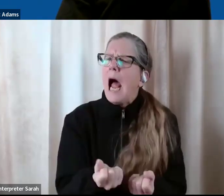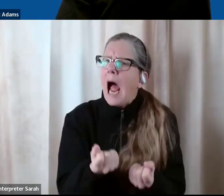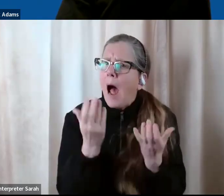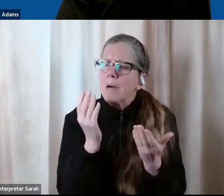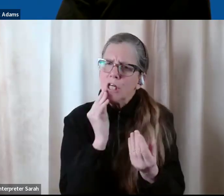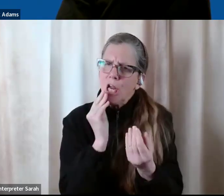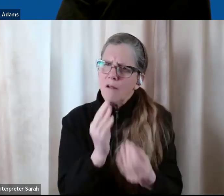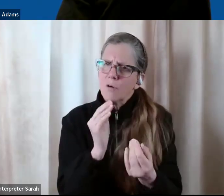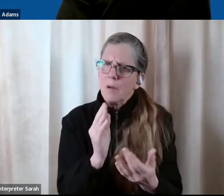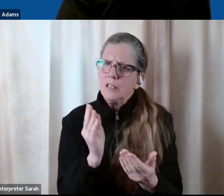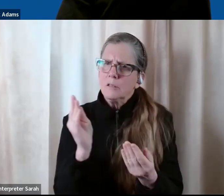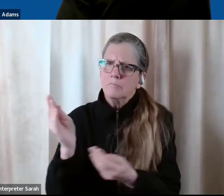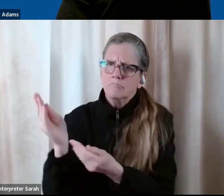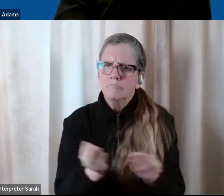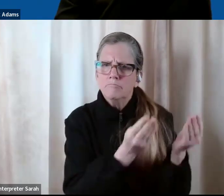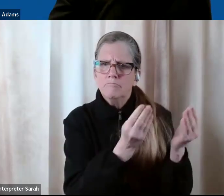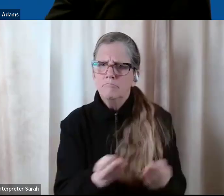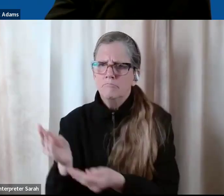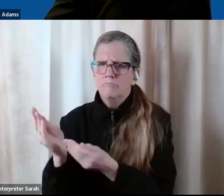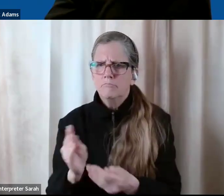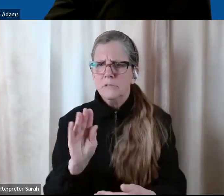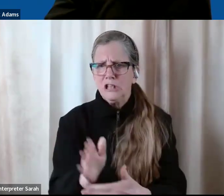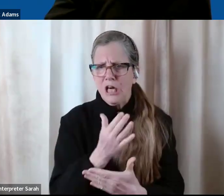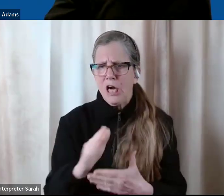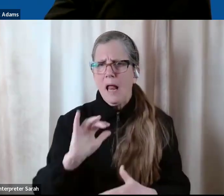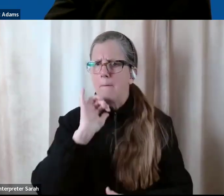misused potentially, right? So hope that makes sense.